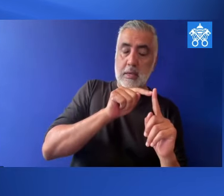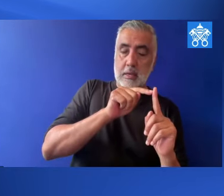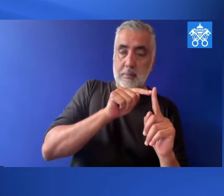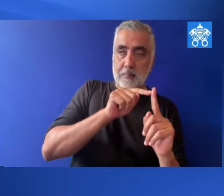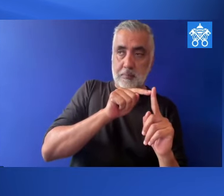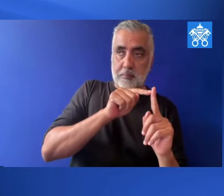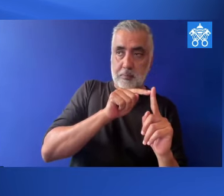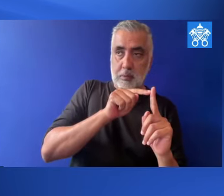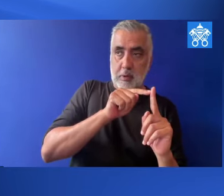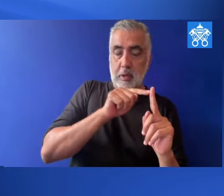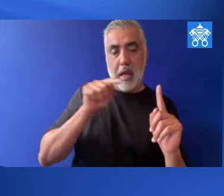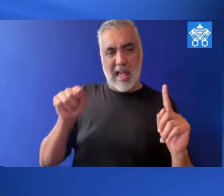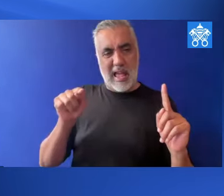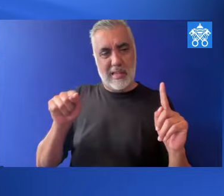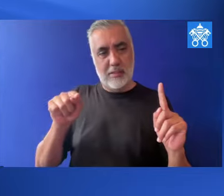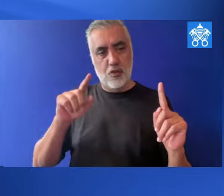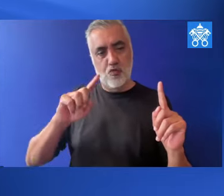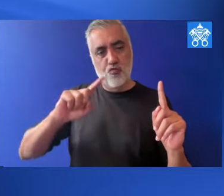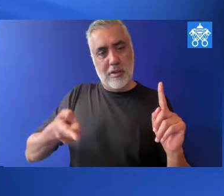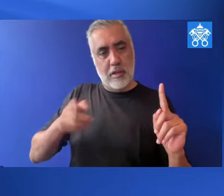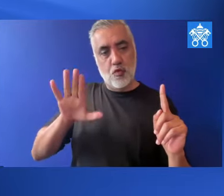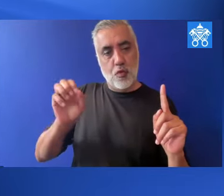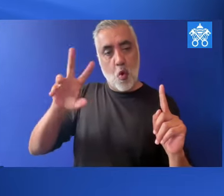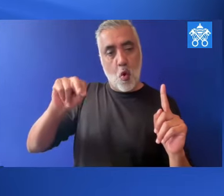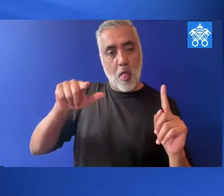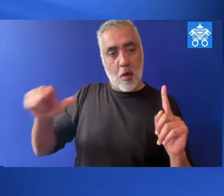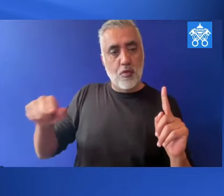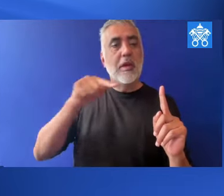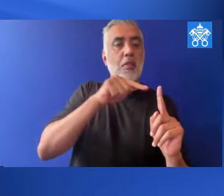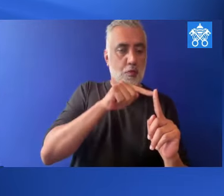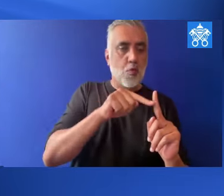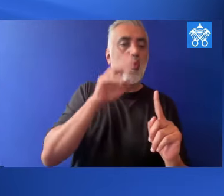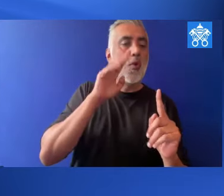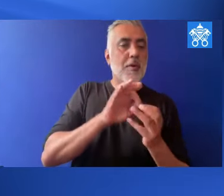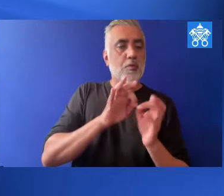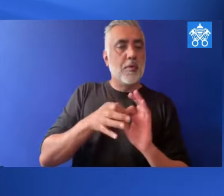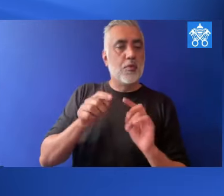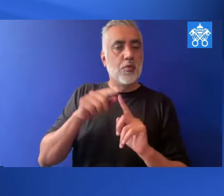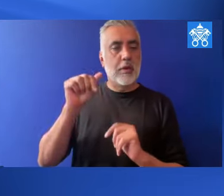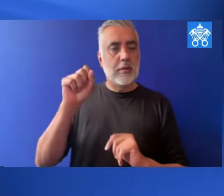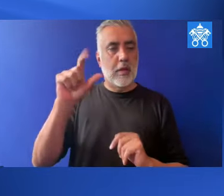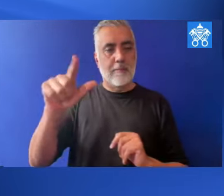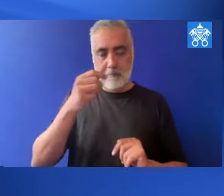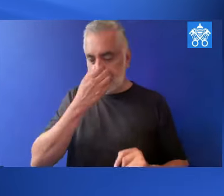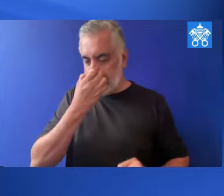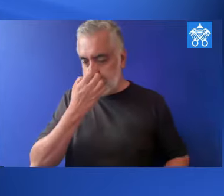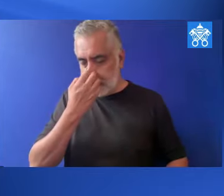the speakers are translating into their own language, I'll also be translating into English.